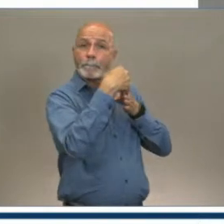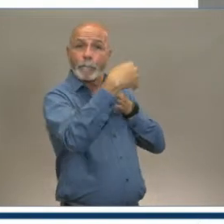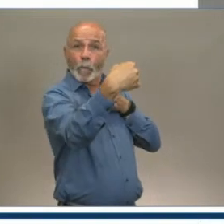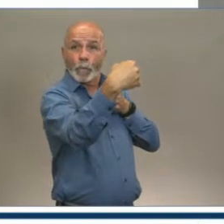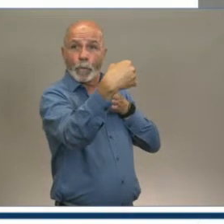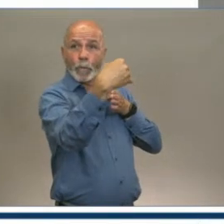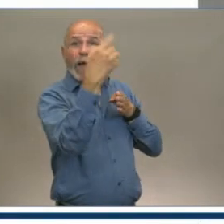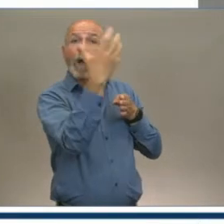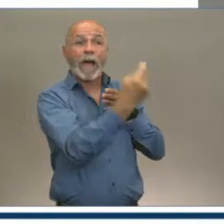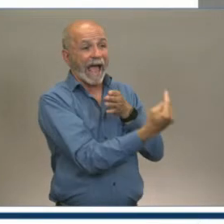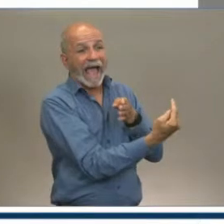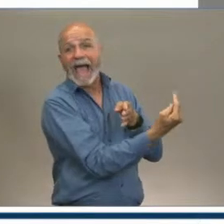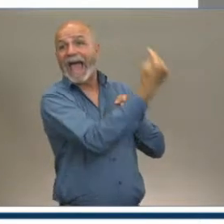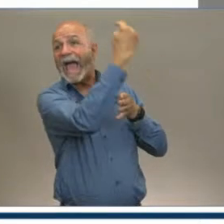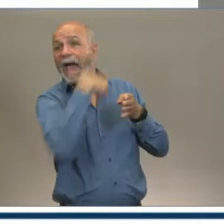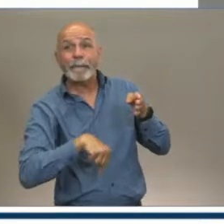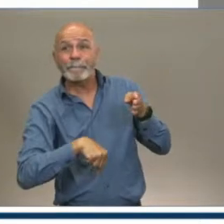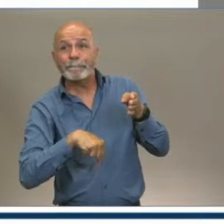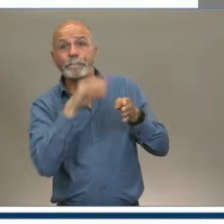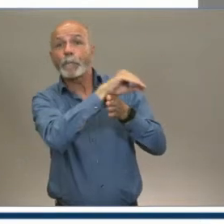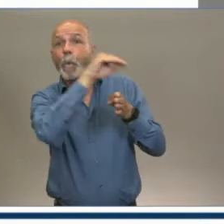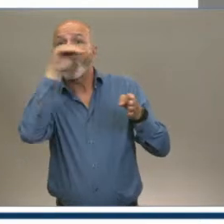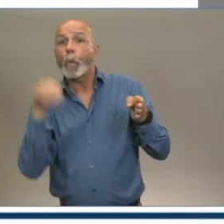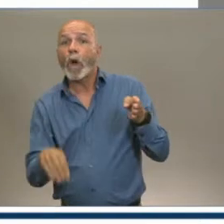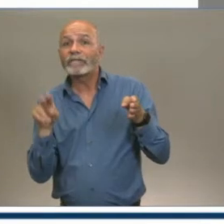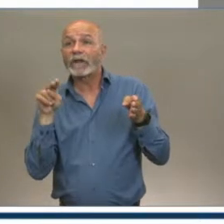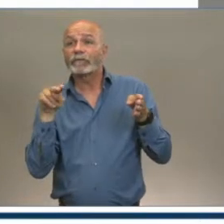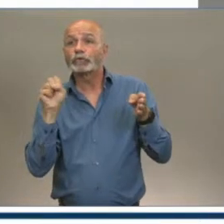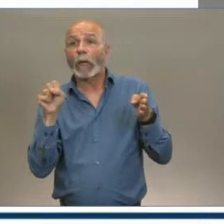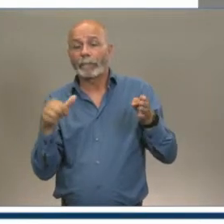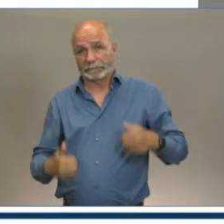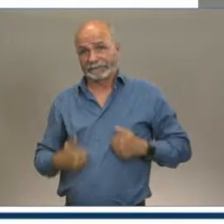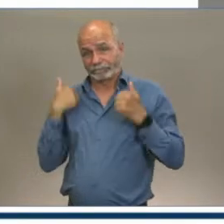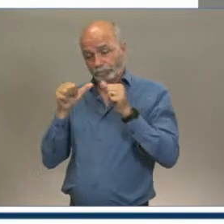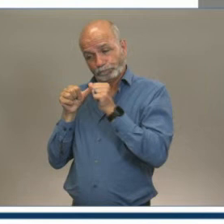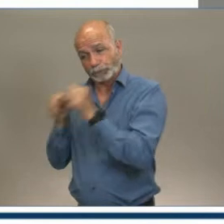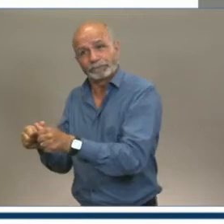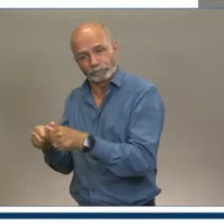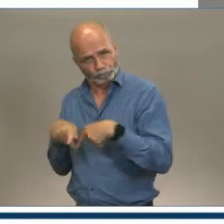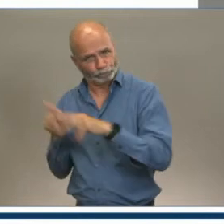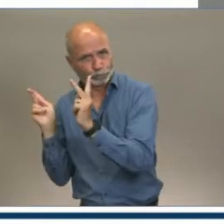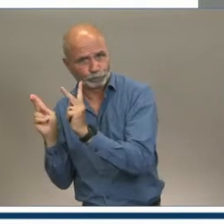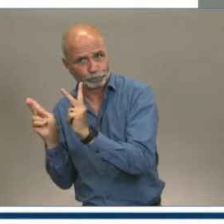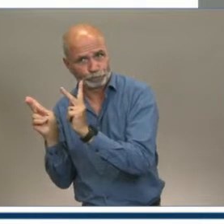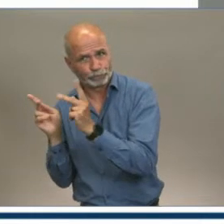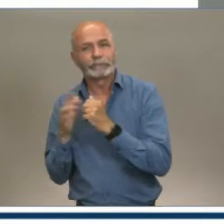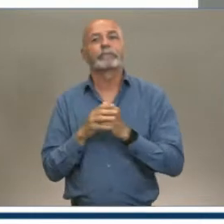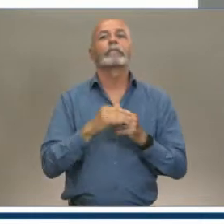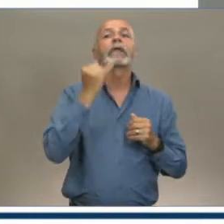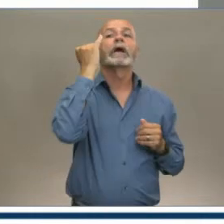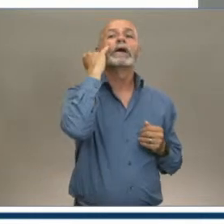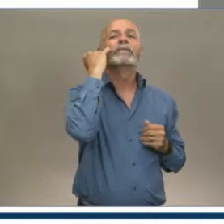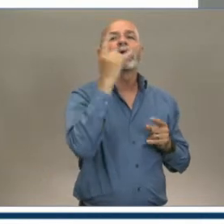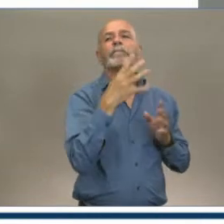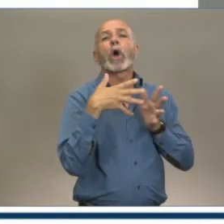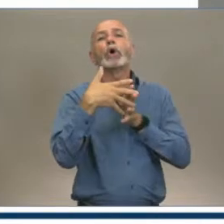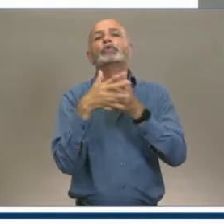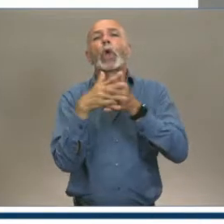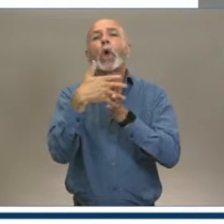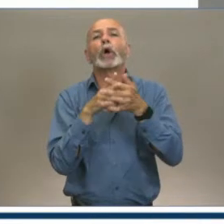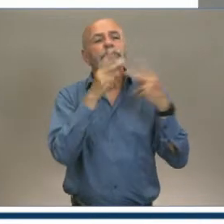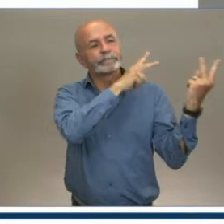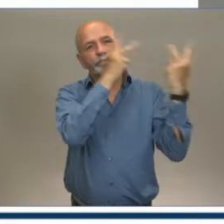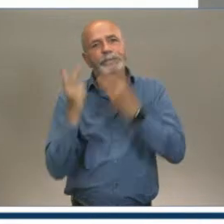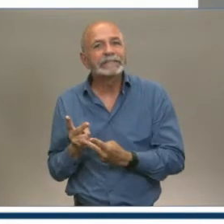to permanently move to Nova Scotia and those who are coming to a seasonal residence that they own. This does not